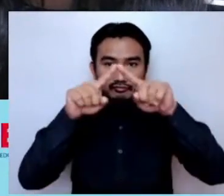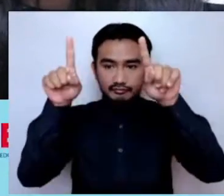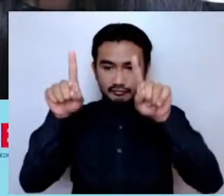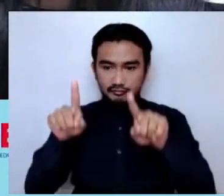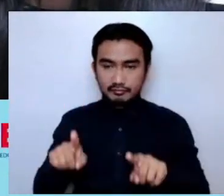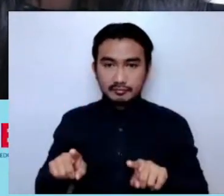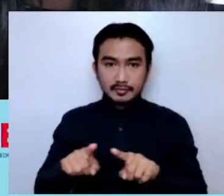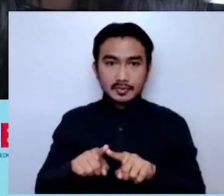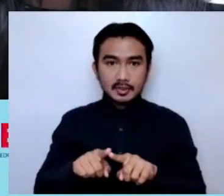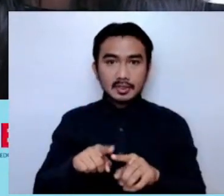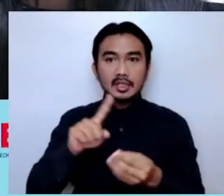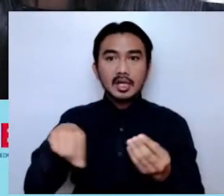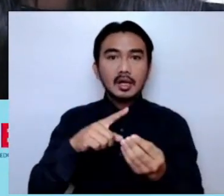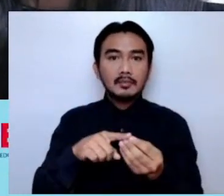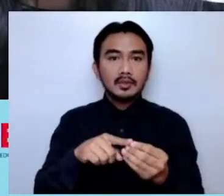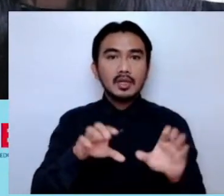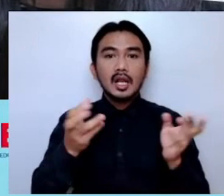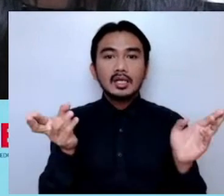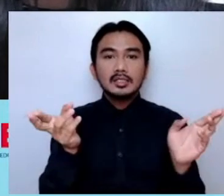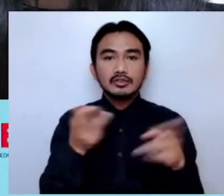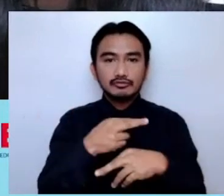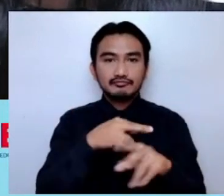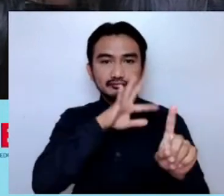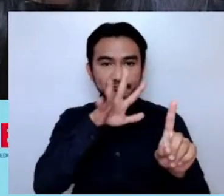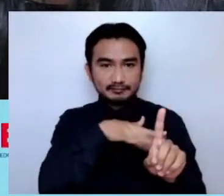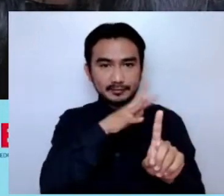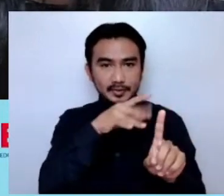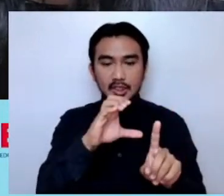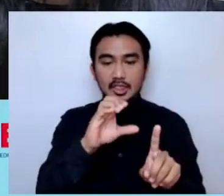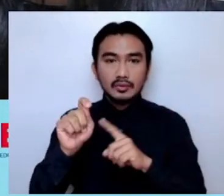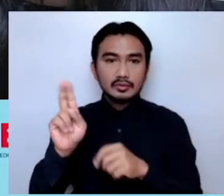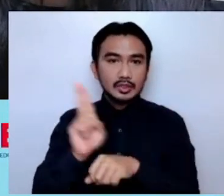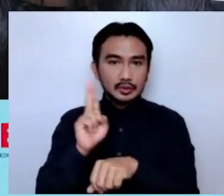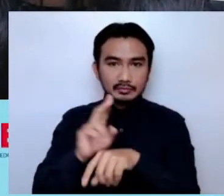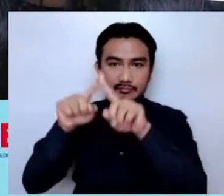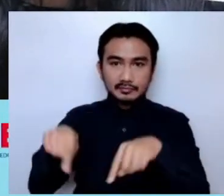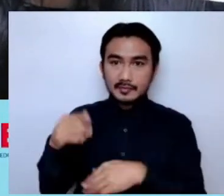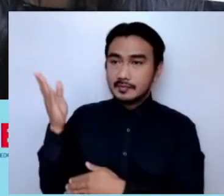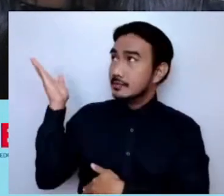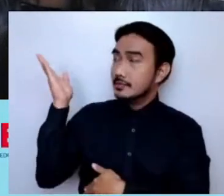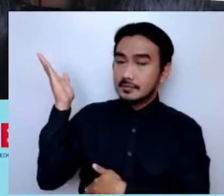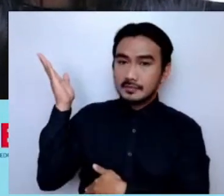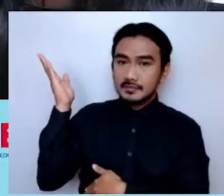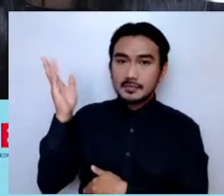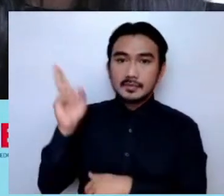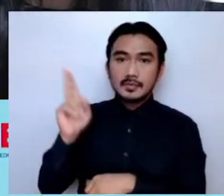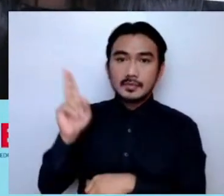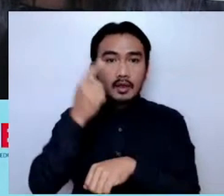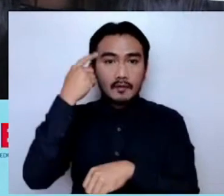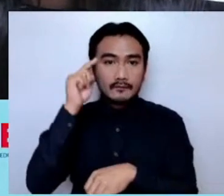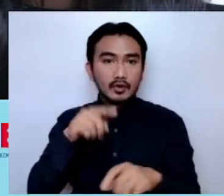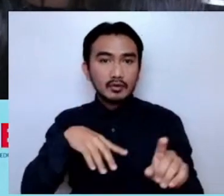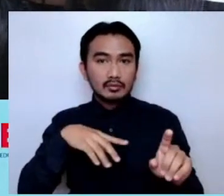the classroom observable indicators in the COT RPMS tool. And this tool is used by the observer or